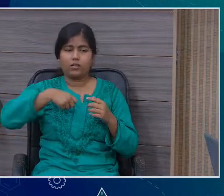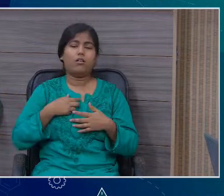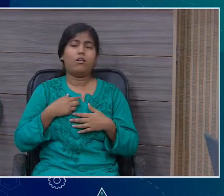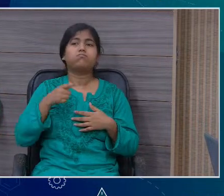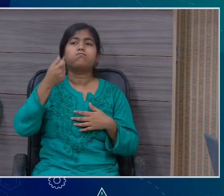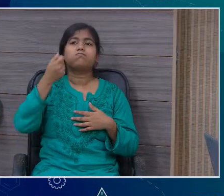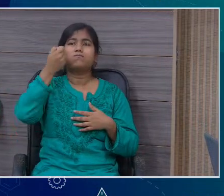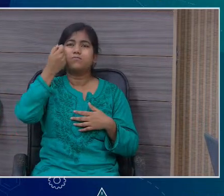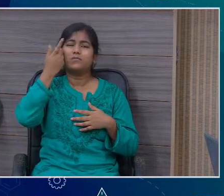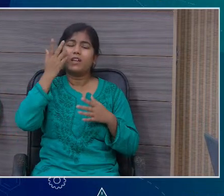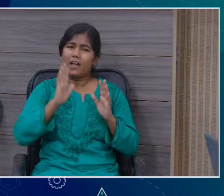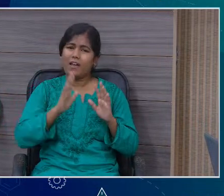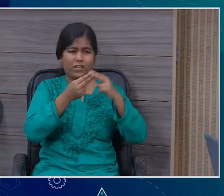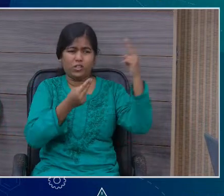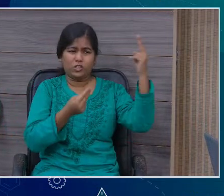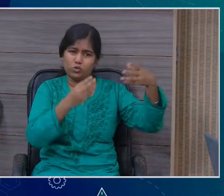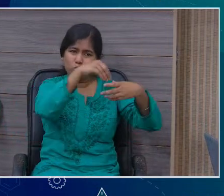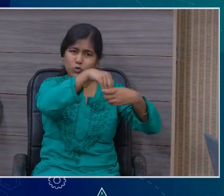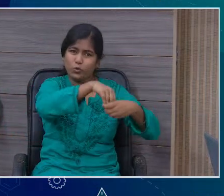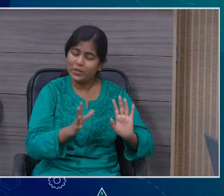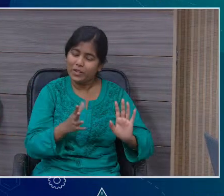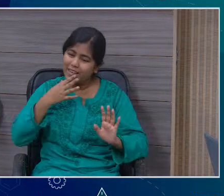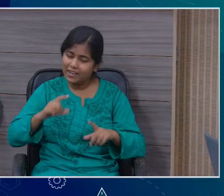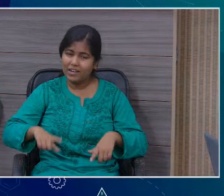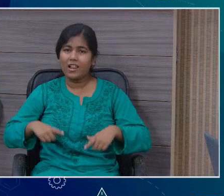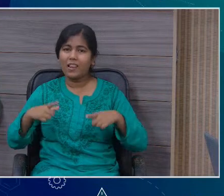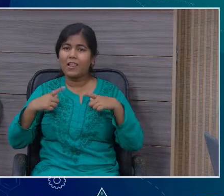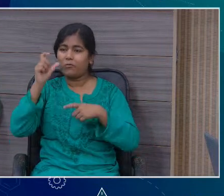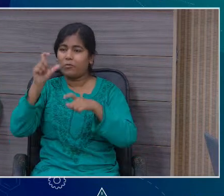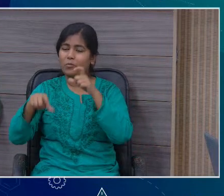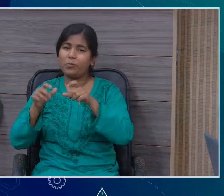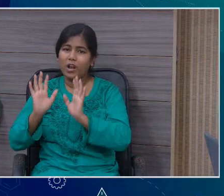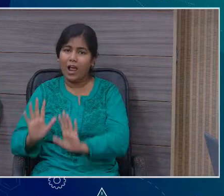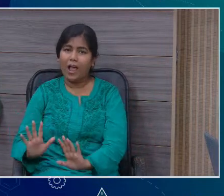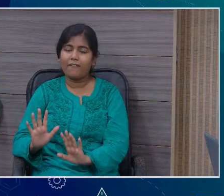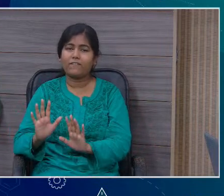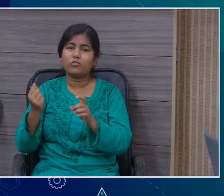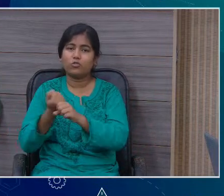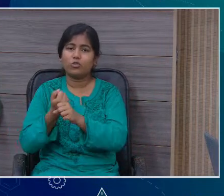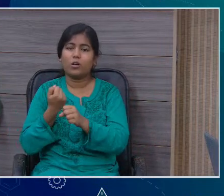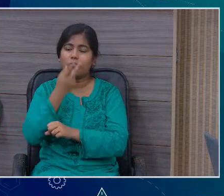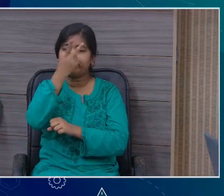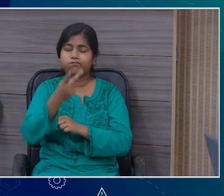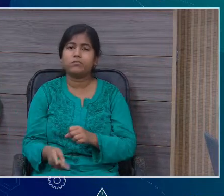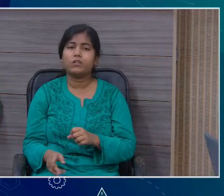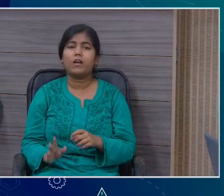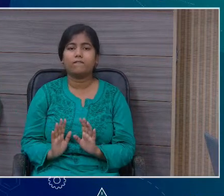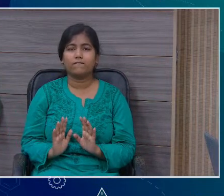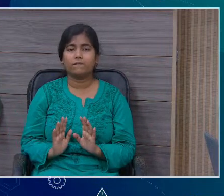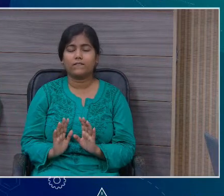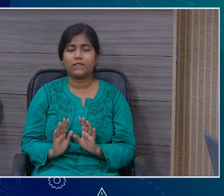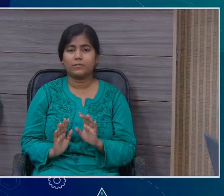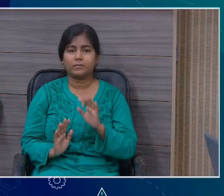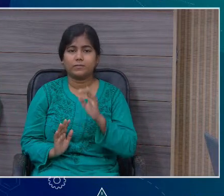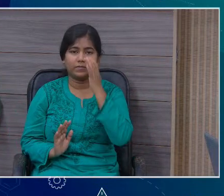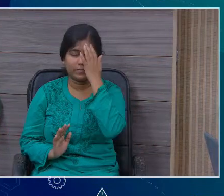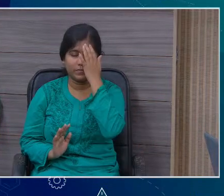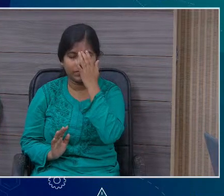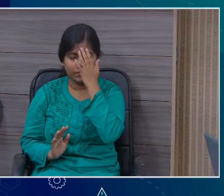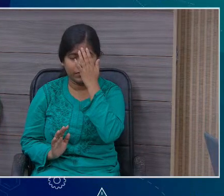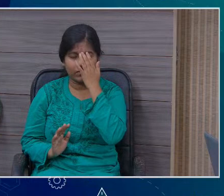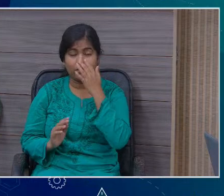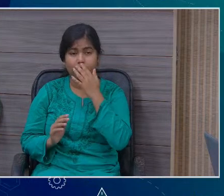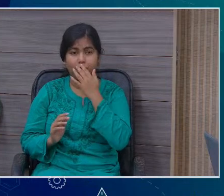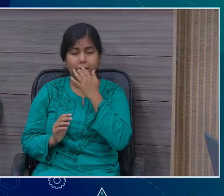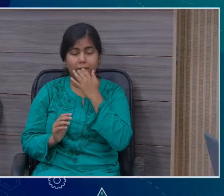there. It is not only in stories, it is in real life also. Okay. Now, Moving ahead, what we can see is that in the